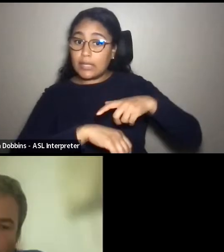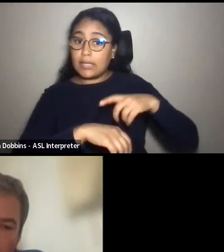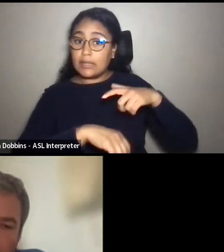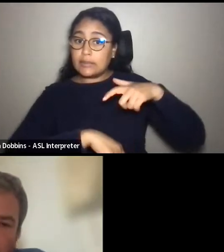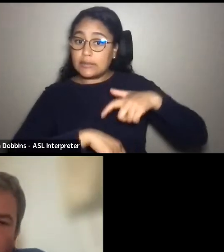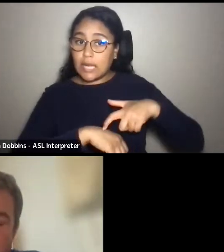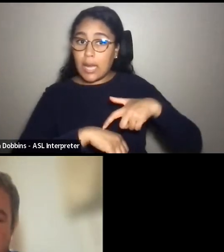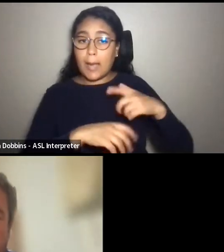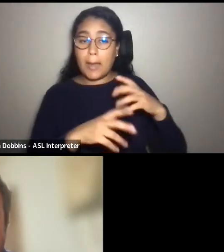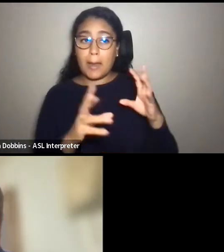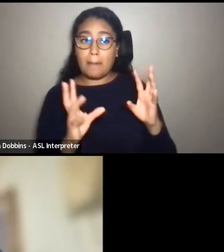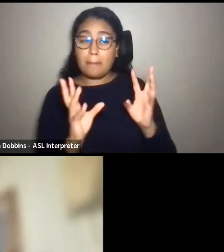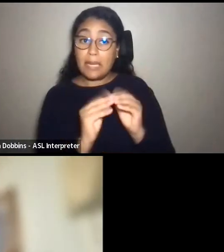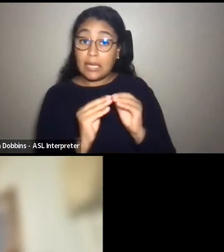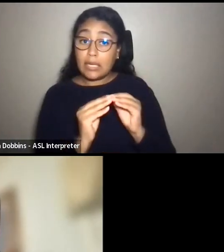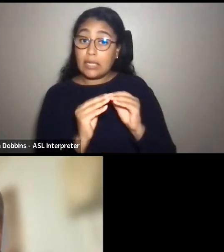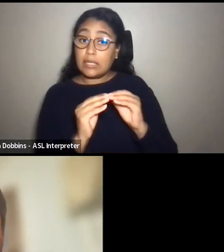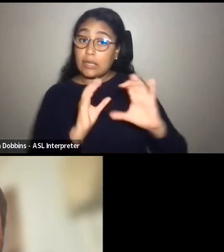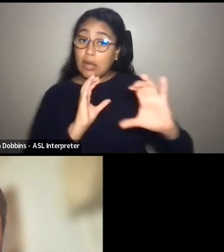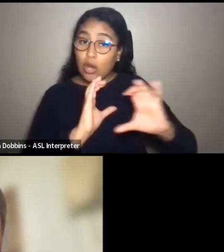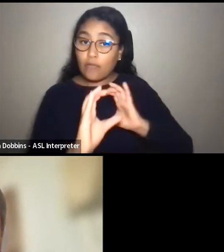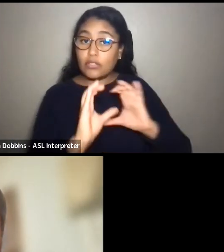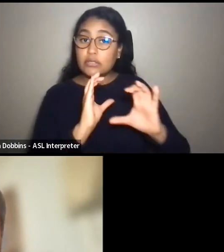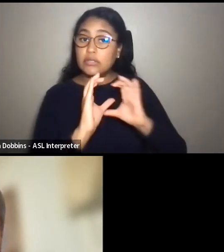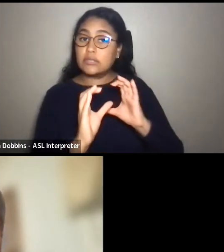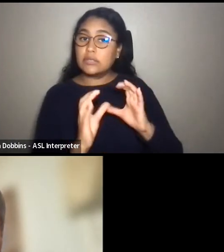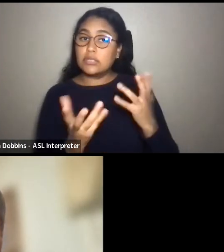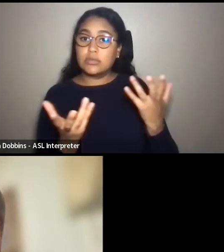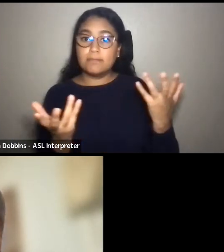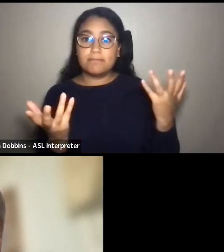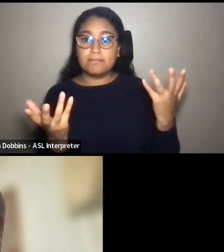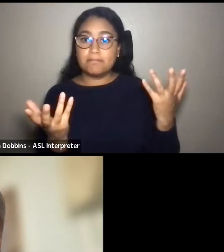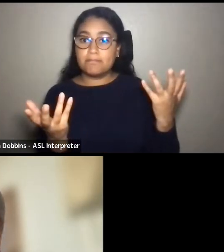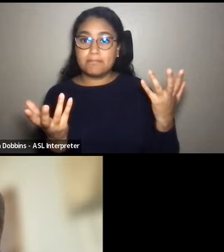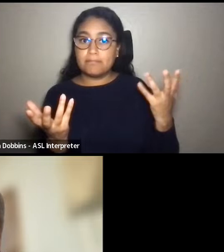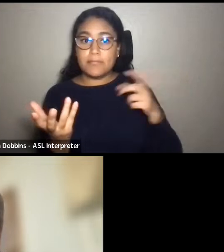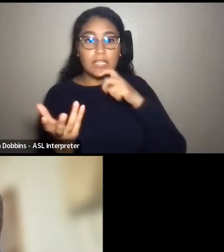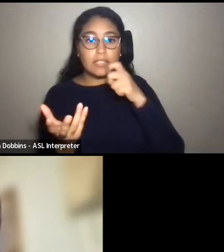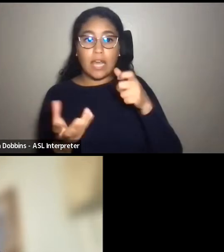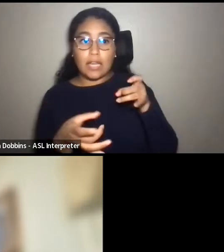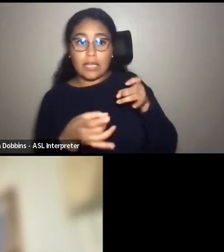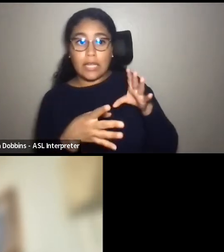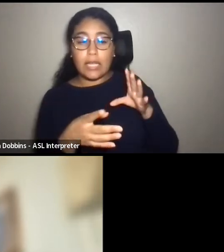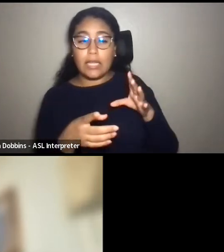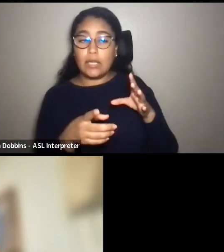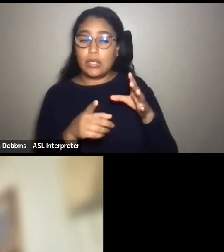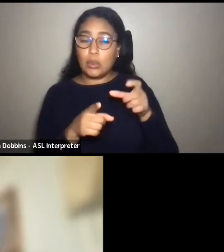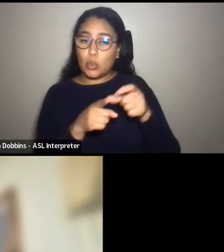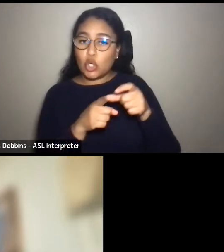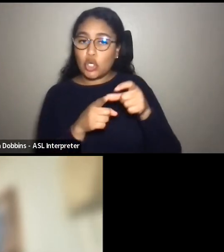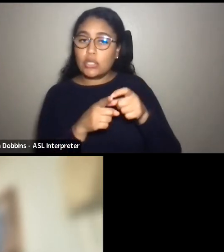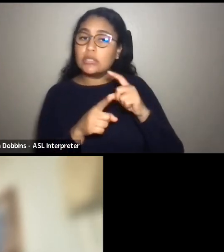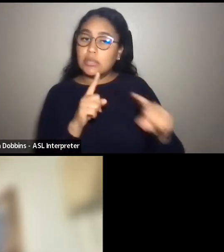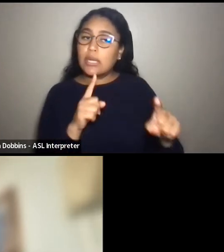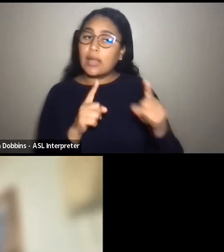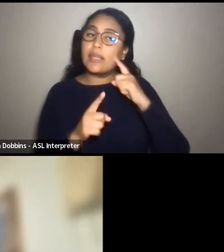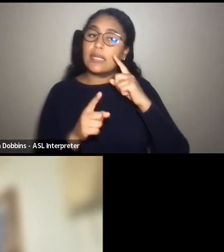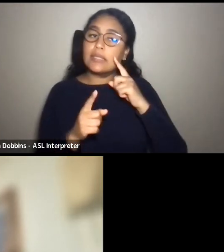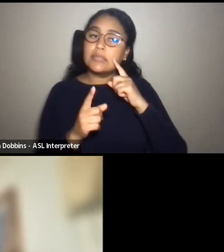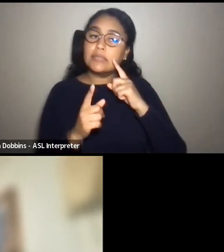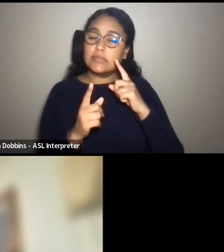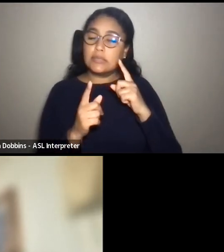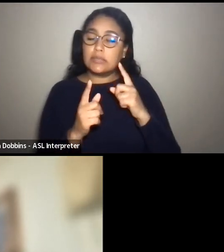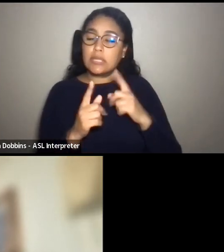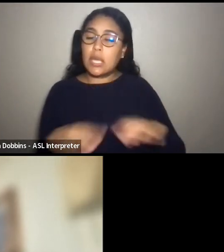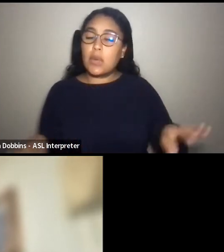conversation without like hitting each other with words. I think that's important to